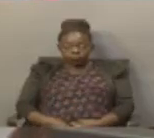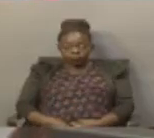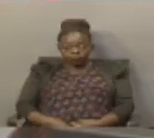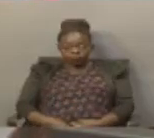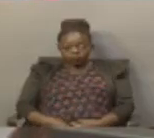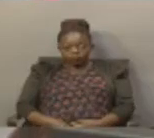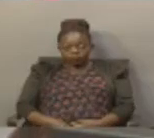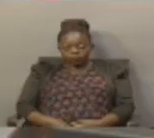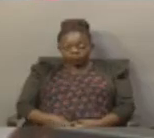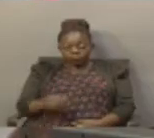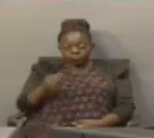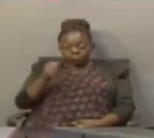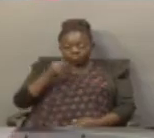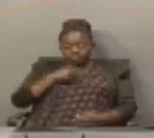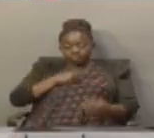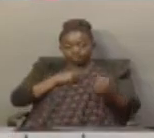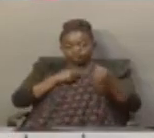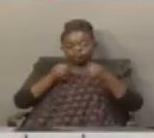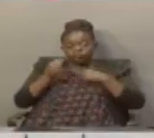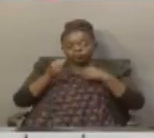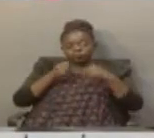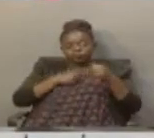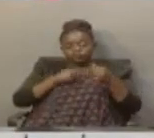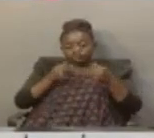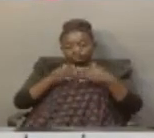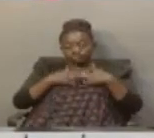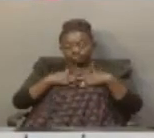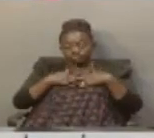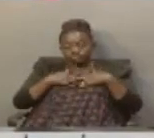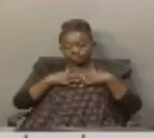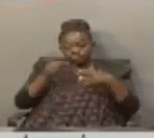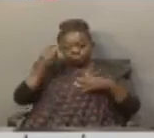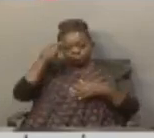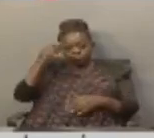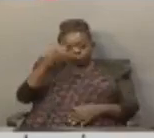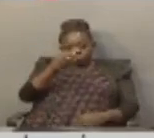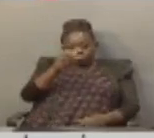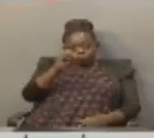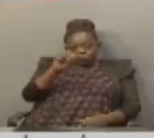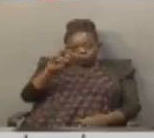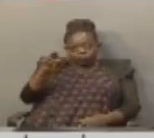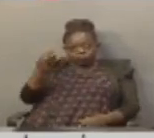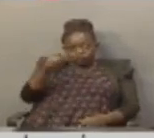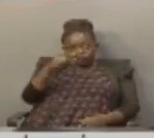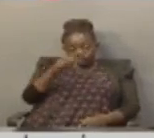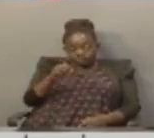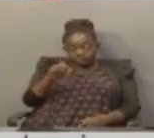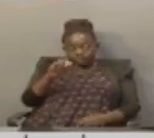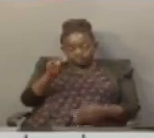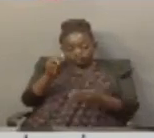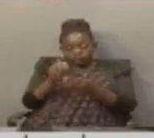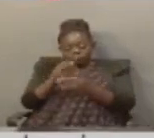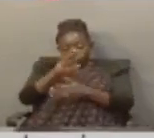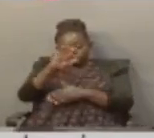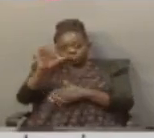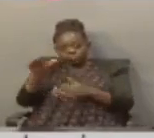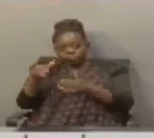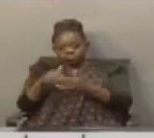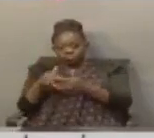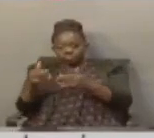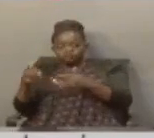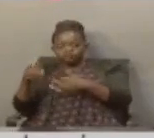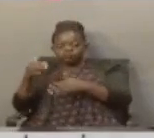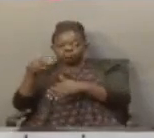of Rwanda is open for cargo because all their borders are